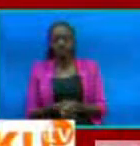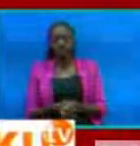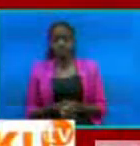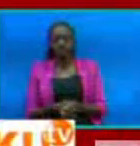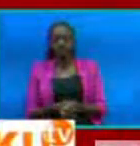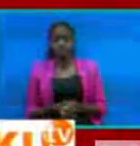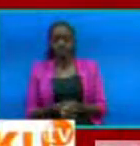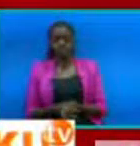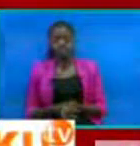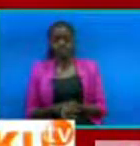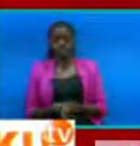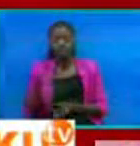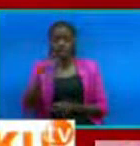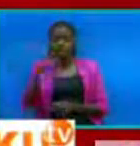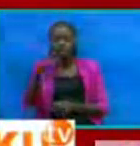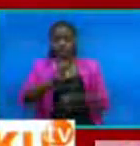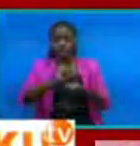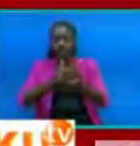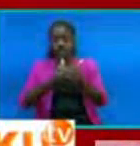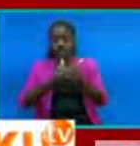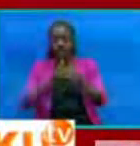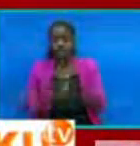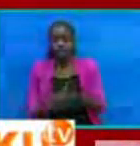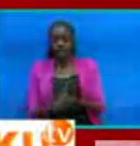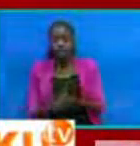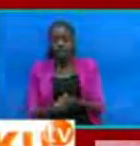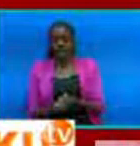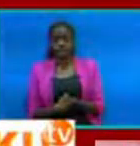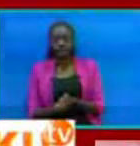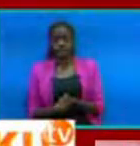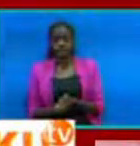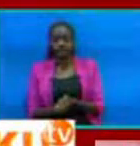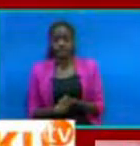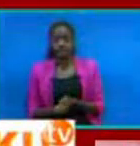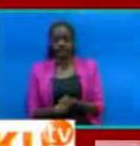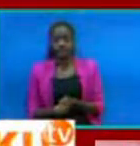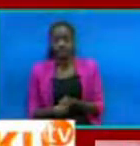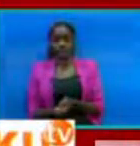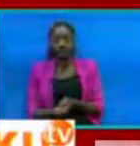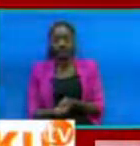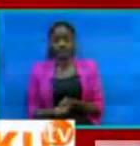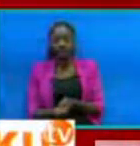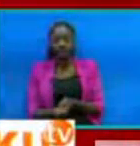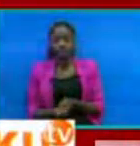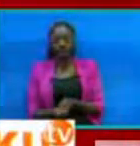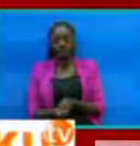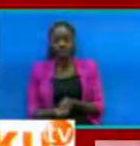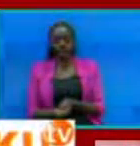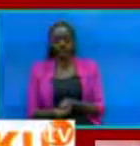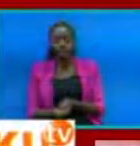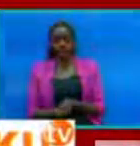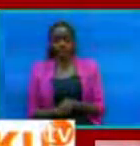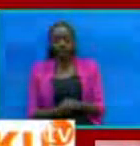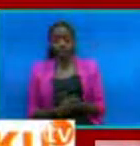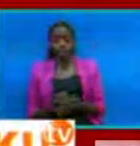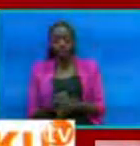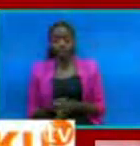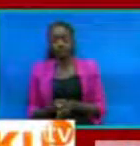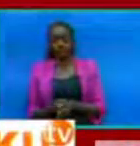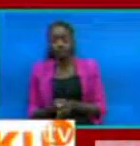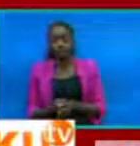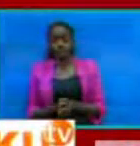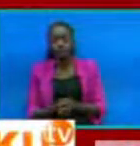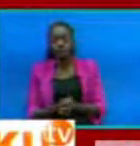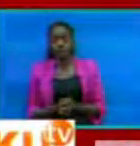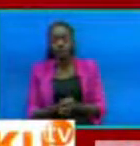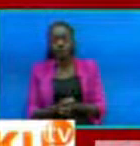the video games got their praise, got their purpose. So long